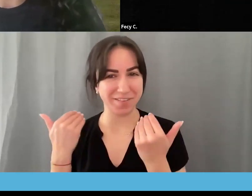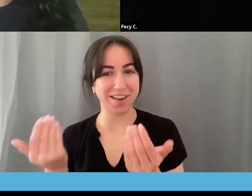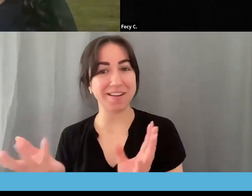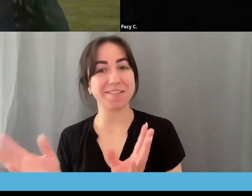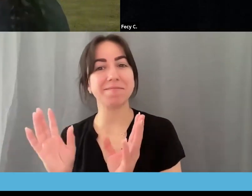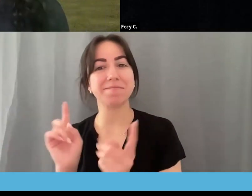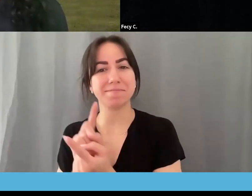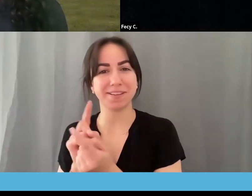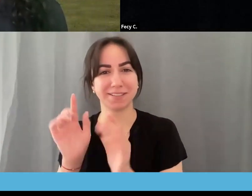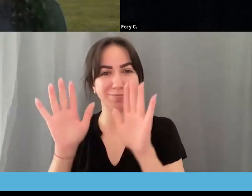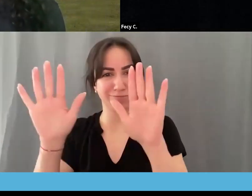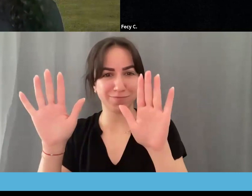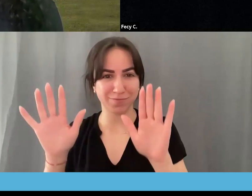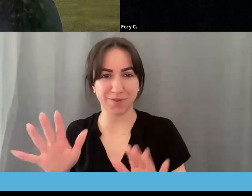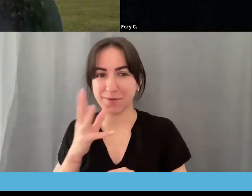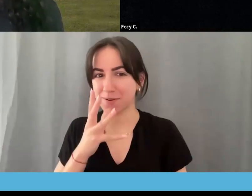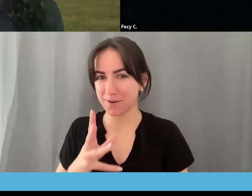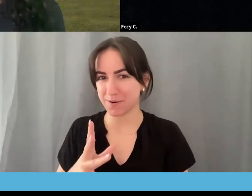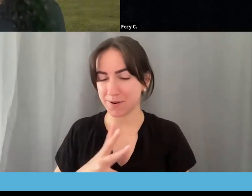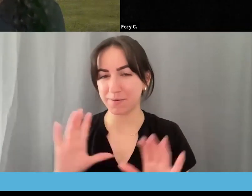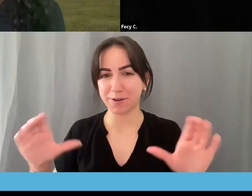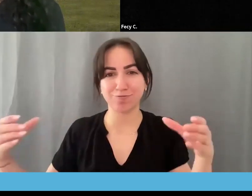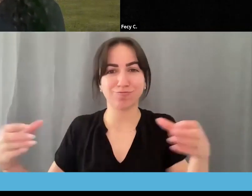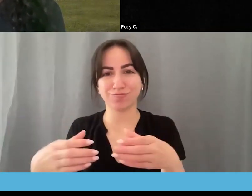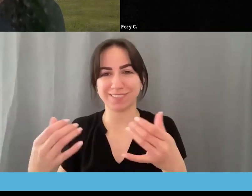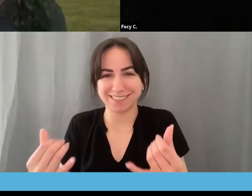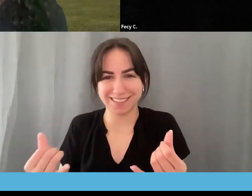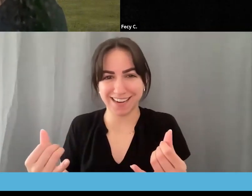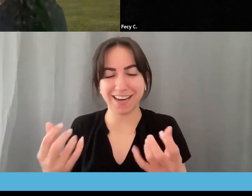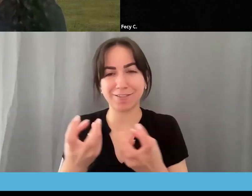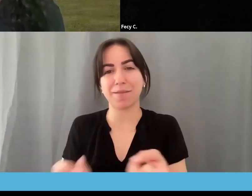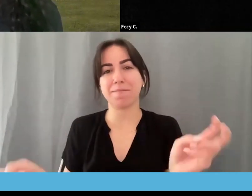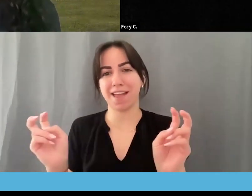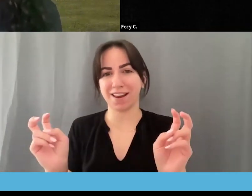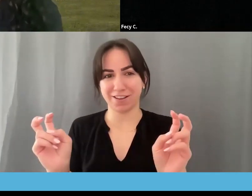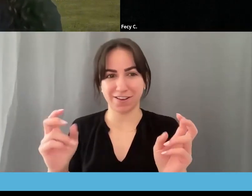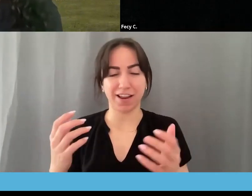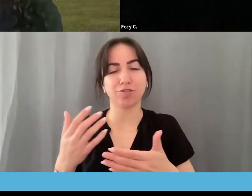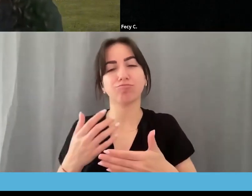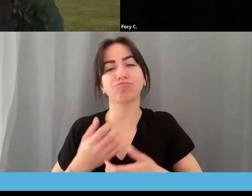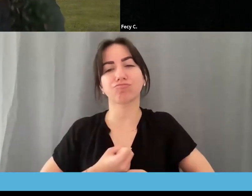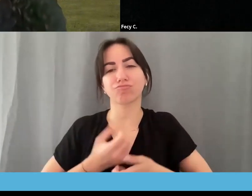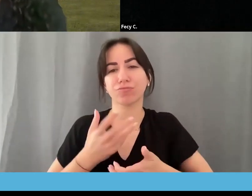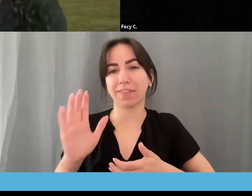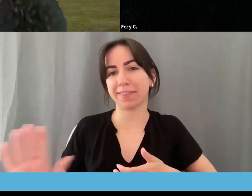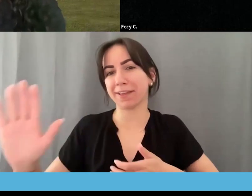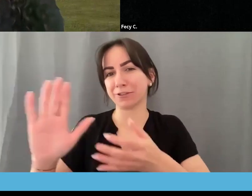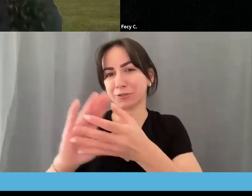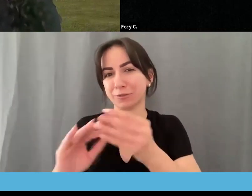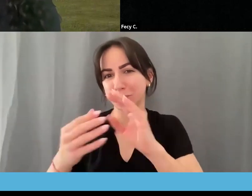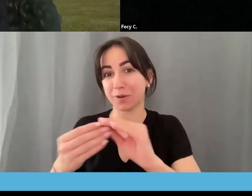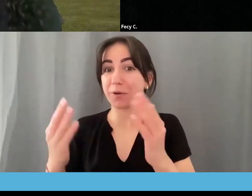some incredible women that we have gathered here today to be on our panel and to share their stories with you and